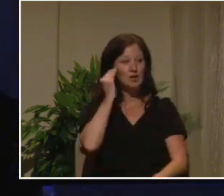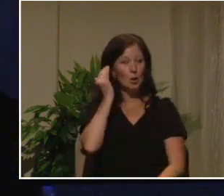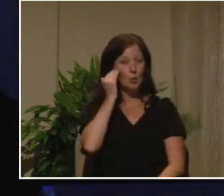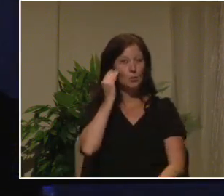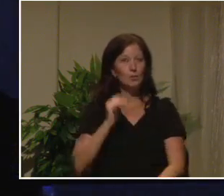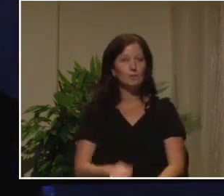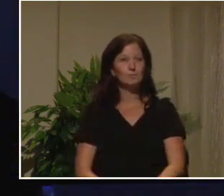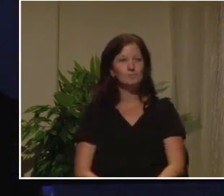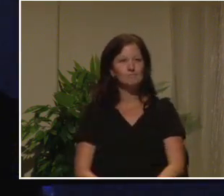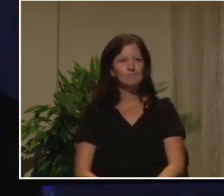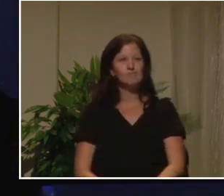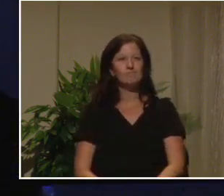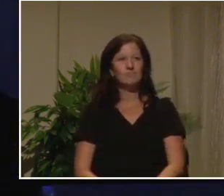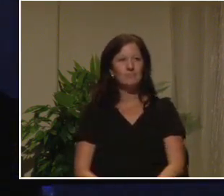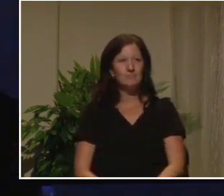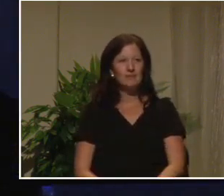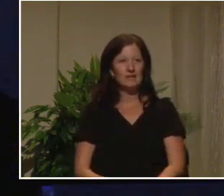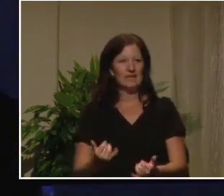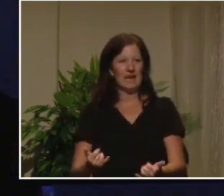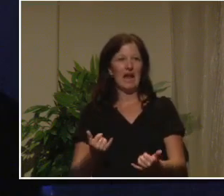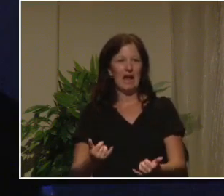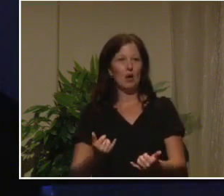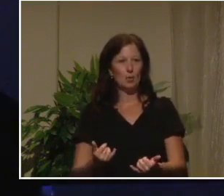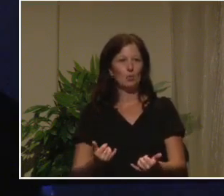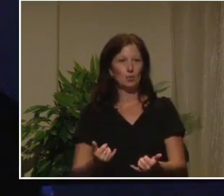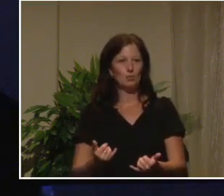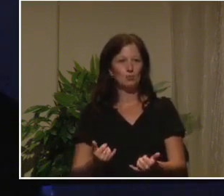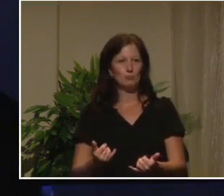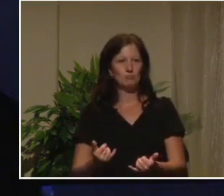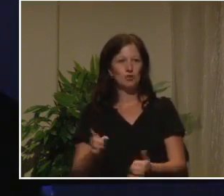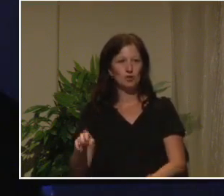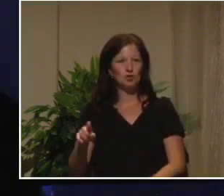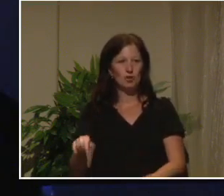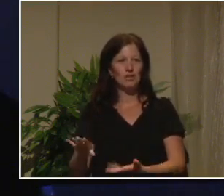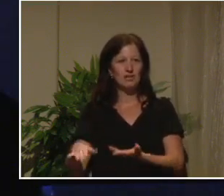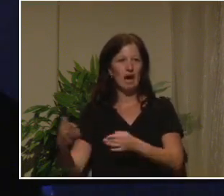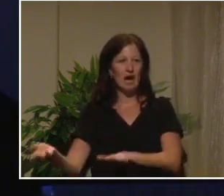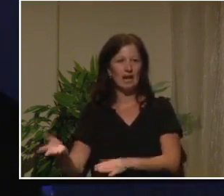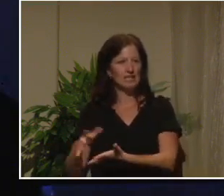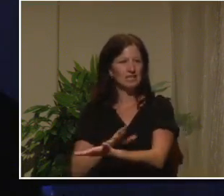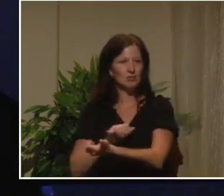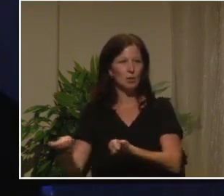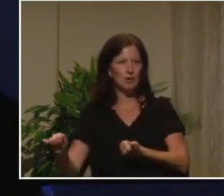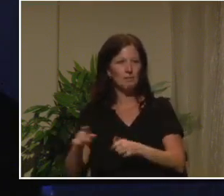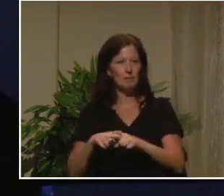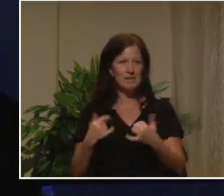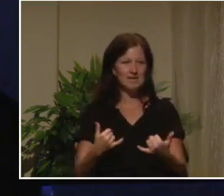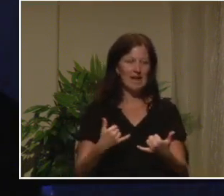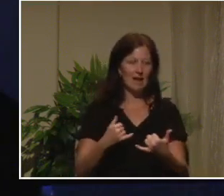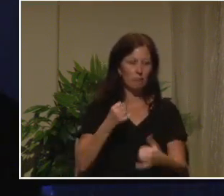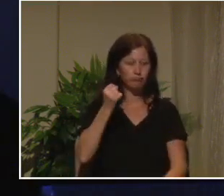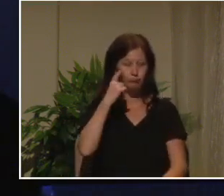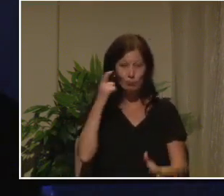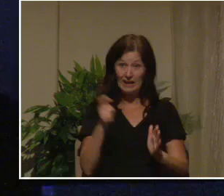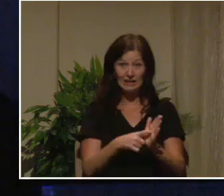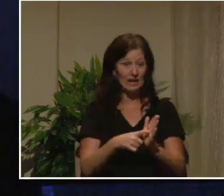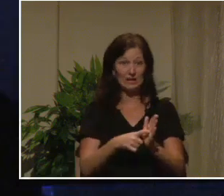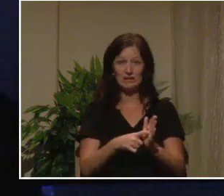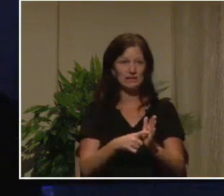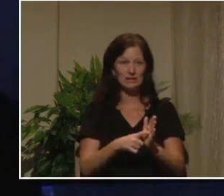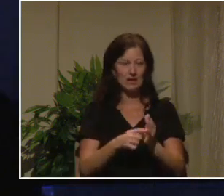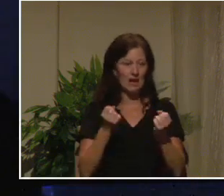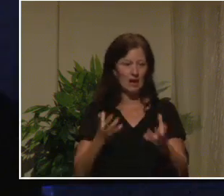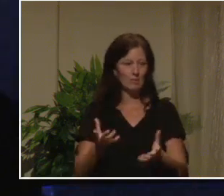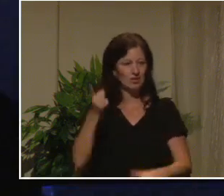given who he is, just deserves this utter destruction, he now realizes that he's utterly and profoundly loved, not because